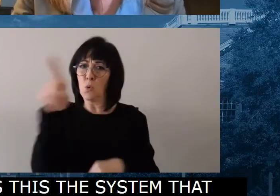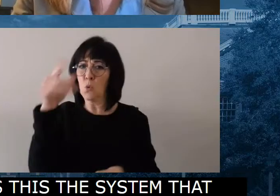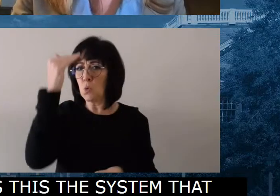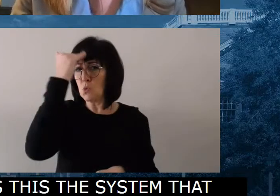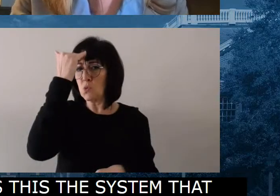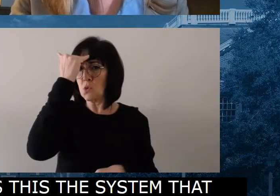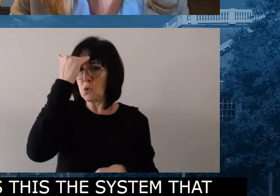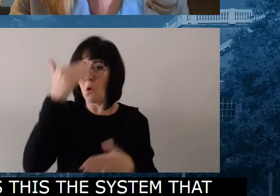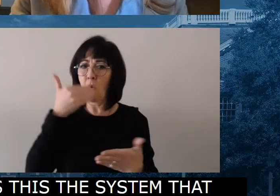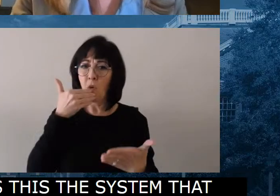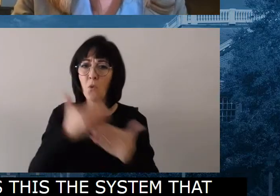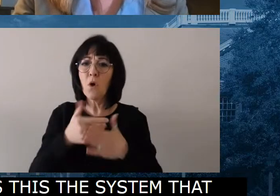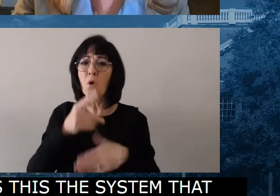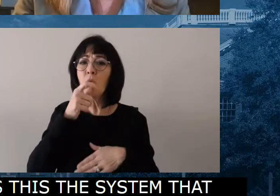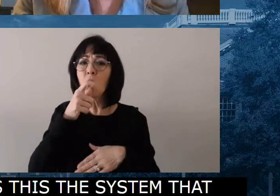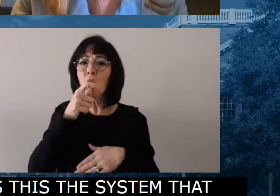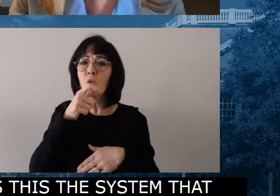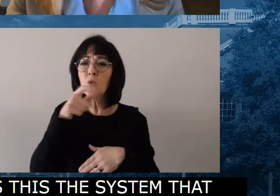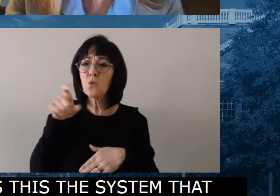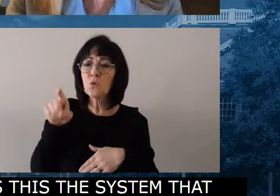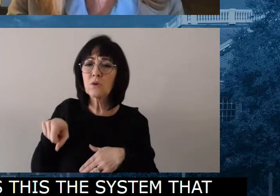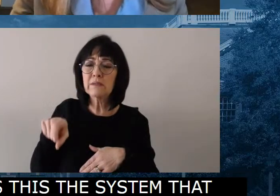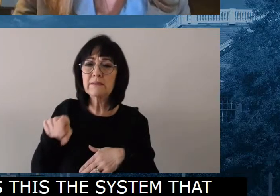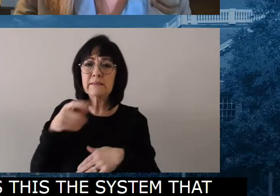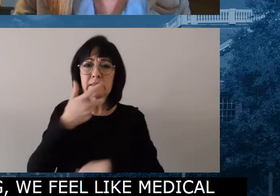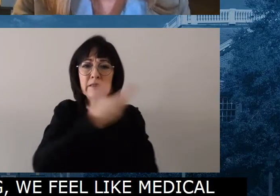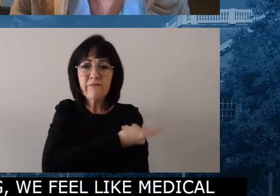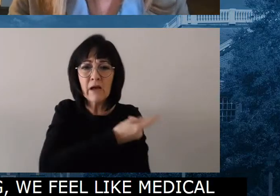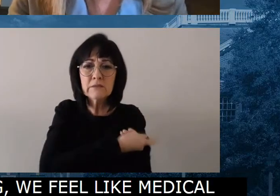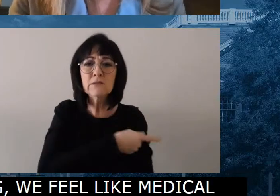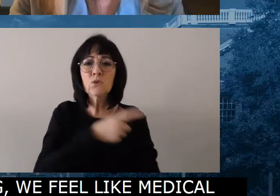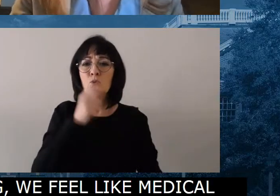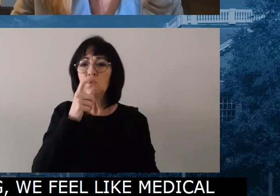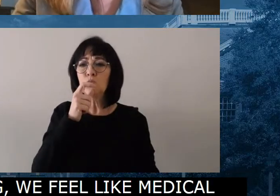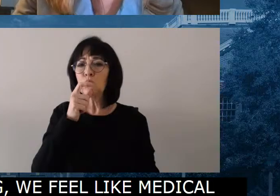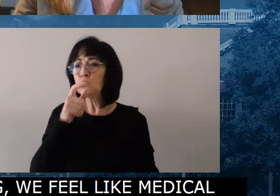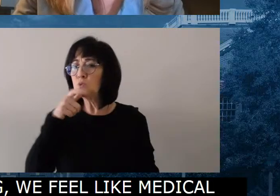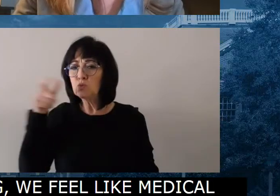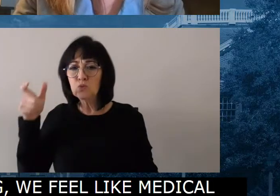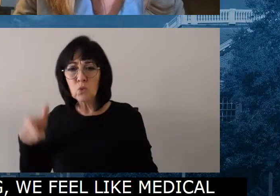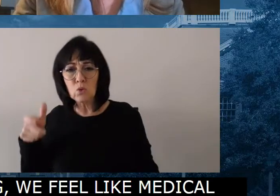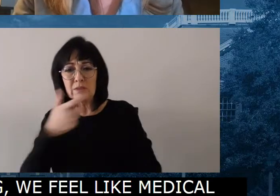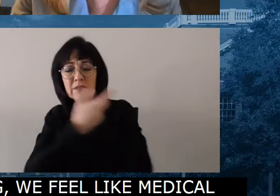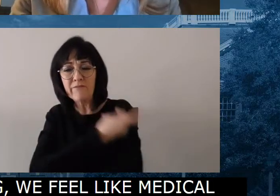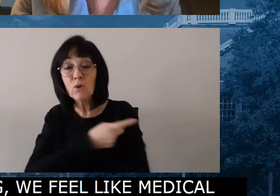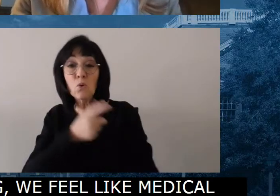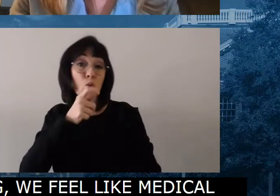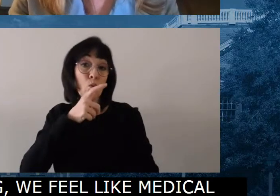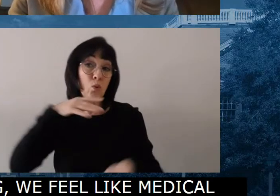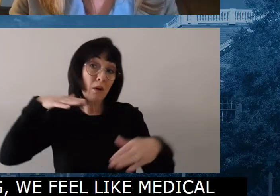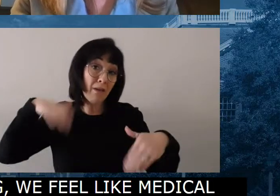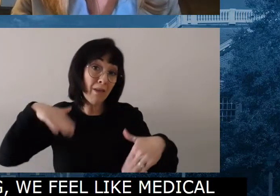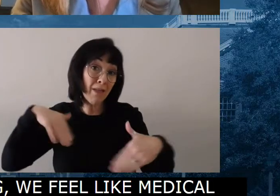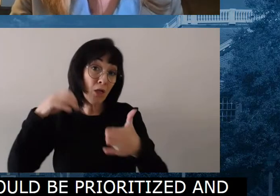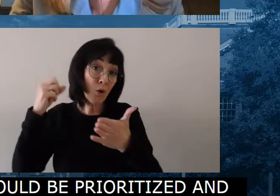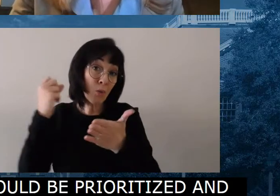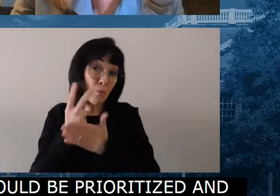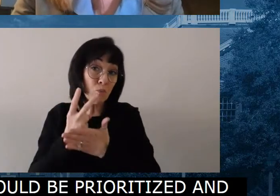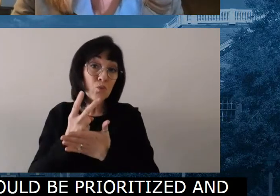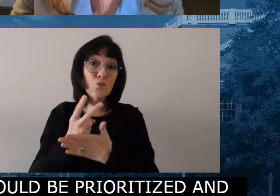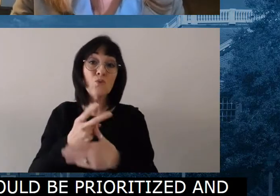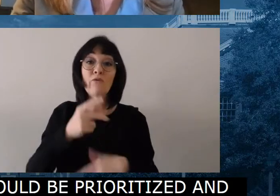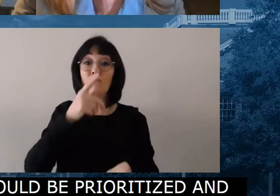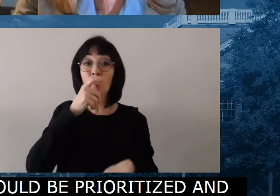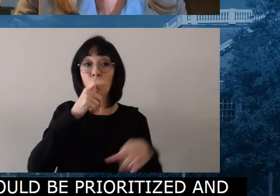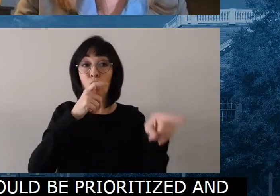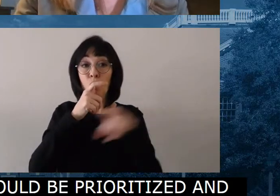getting vaccine at this point in time. And if your primary care provider isn't providing vaccine, make sure that you keep in mind,